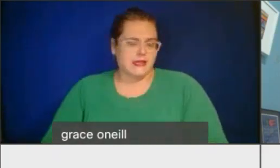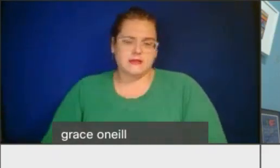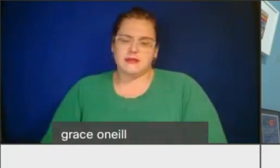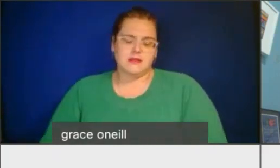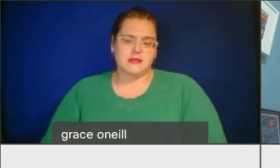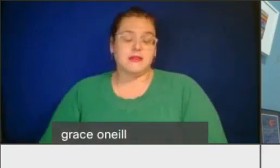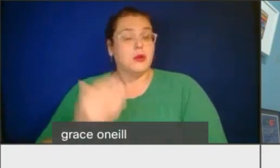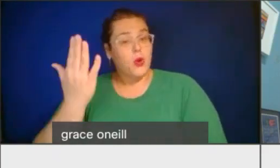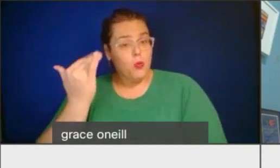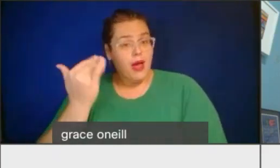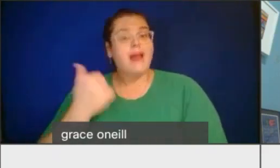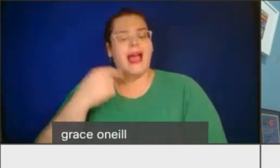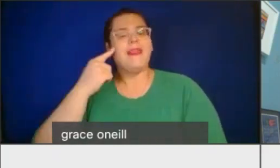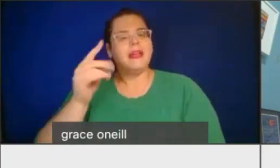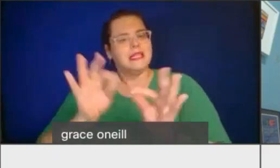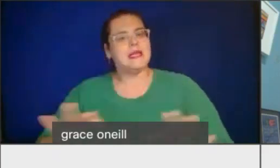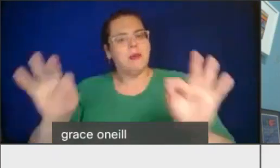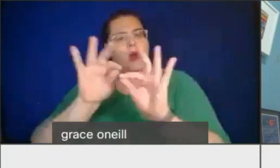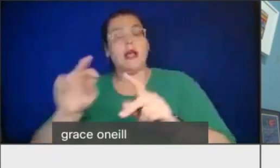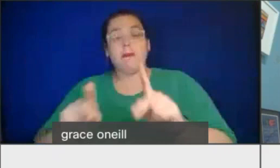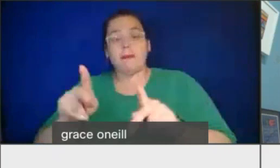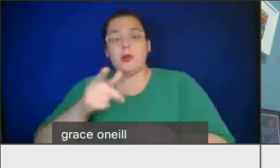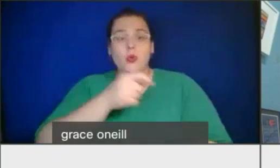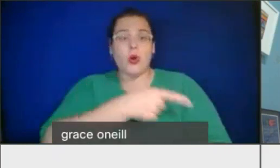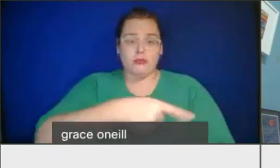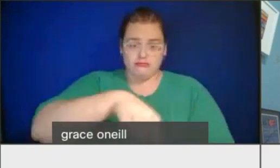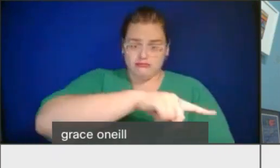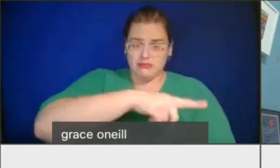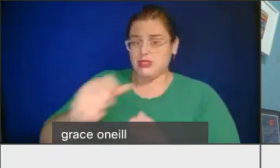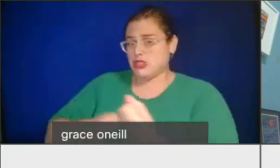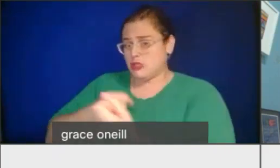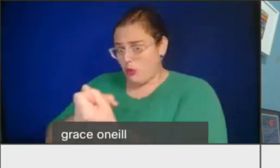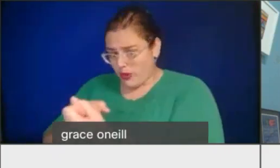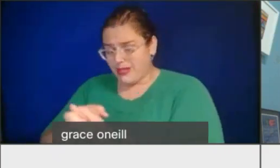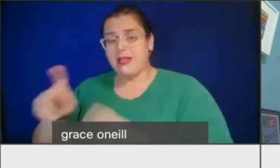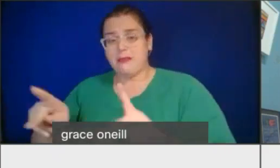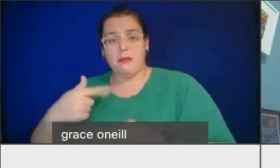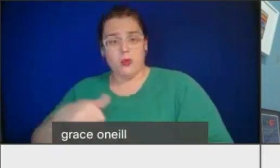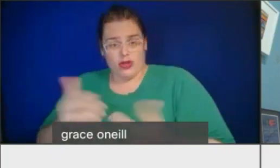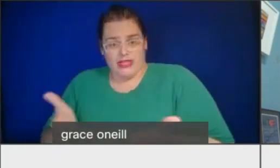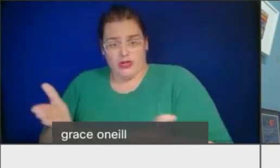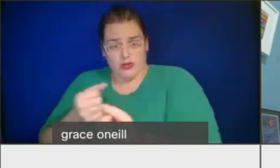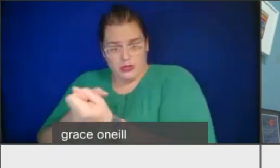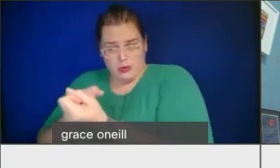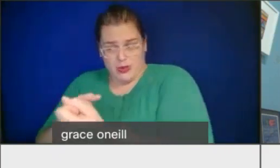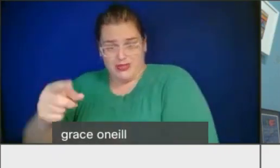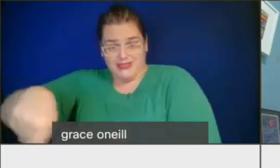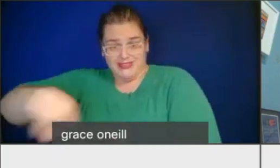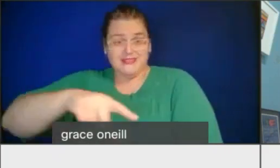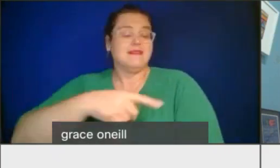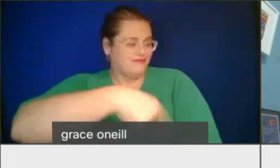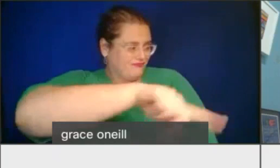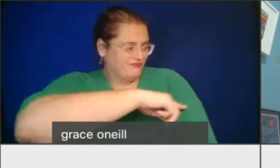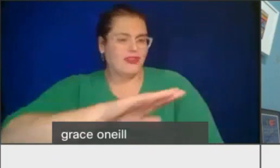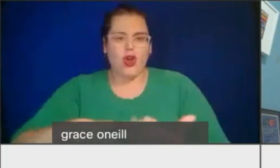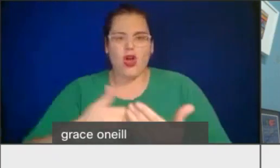that the people supporting the people that we are all here to support be healthy. And one of the best ways